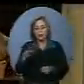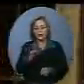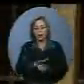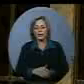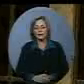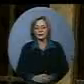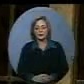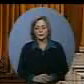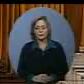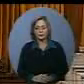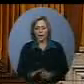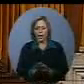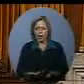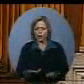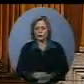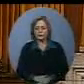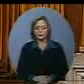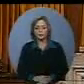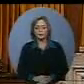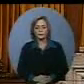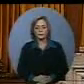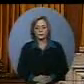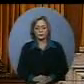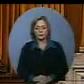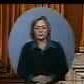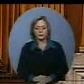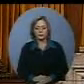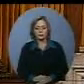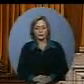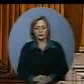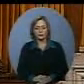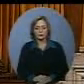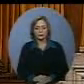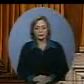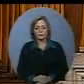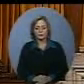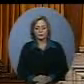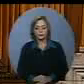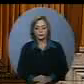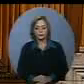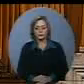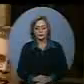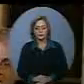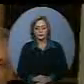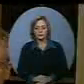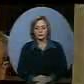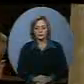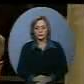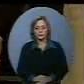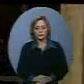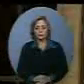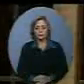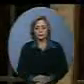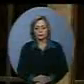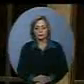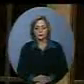Mr. Speaker, the Honourable Member for Timmins, James Bay. Mr. Speaker, that answer speaks to